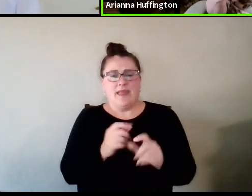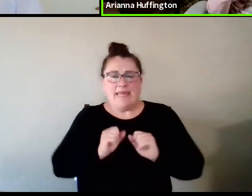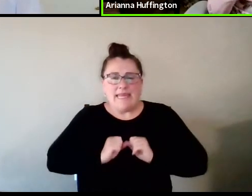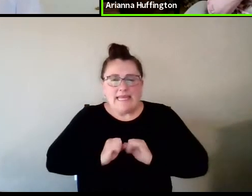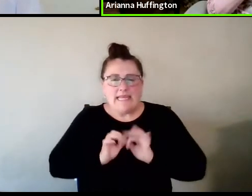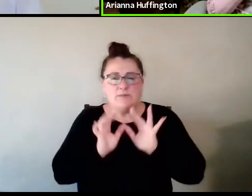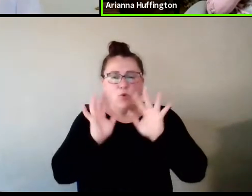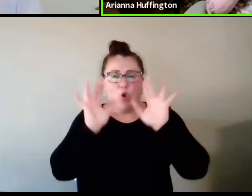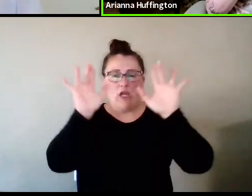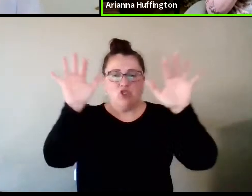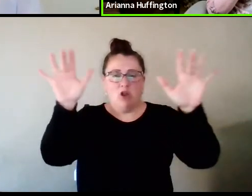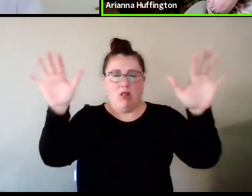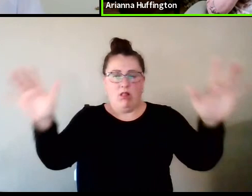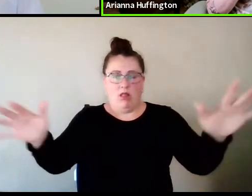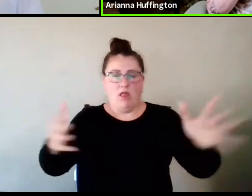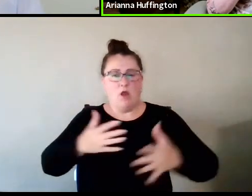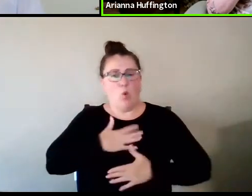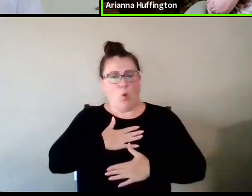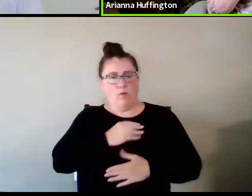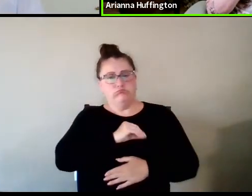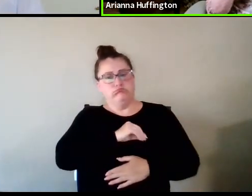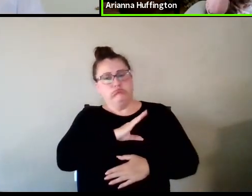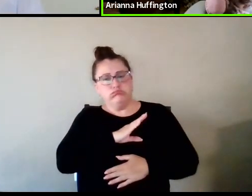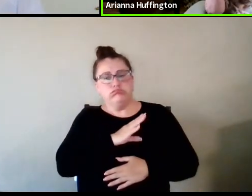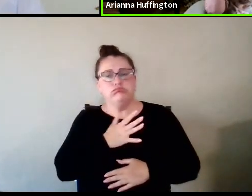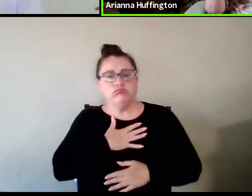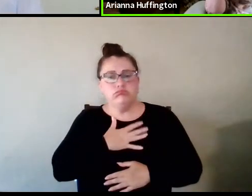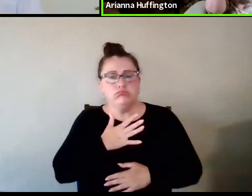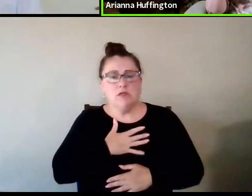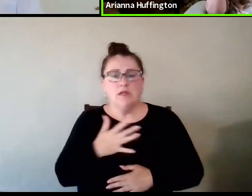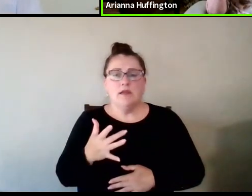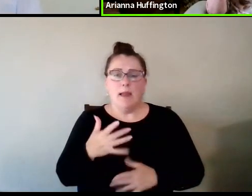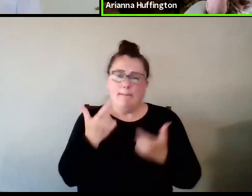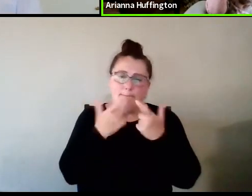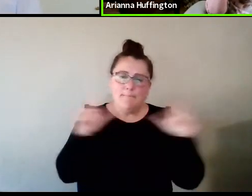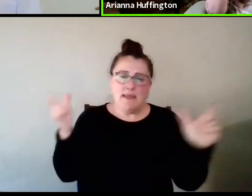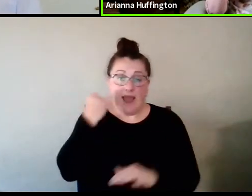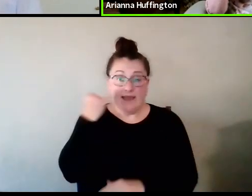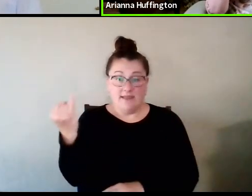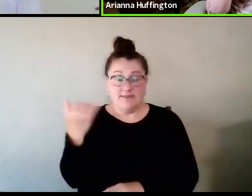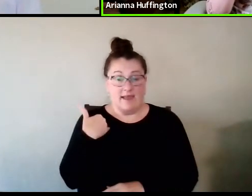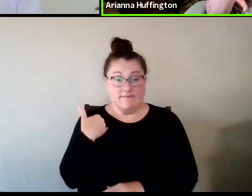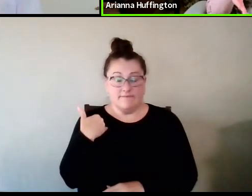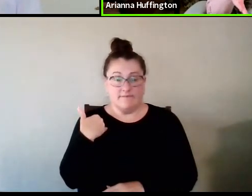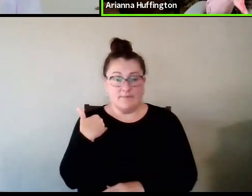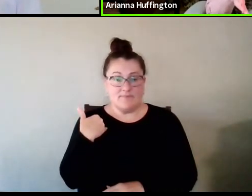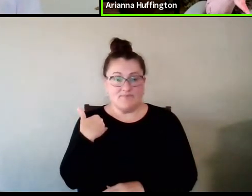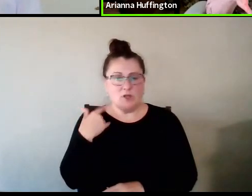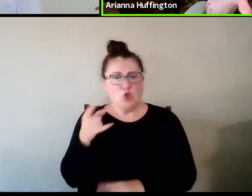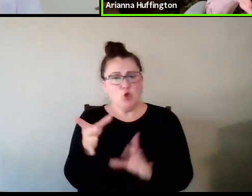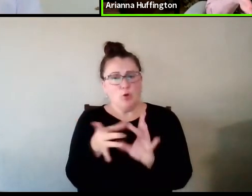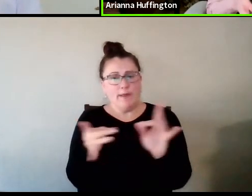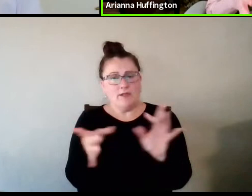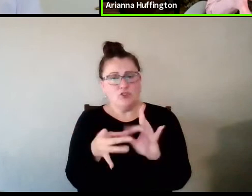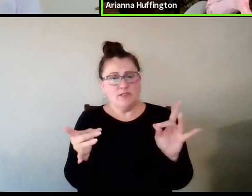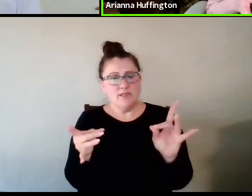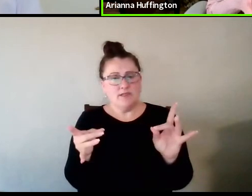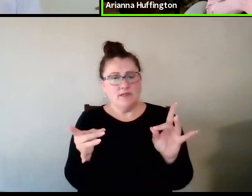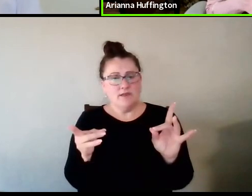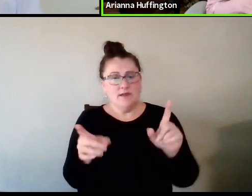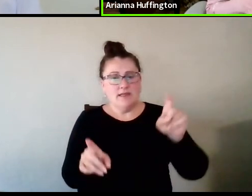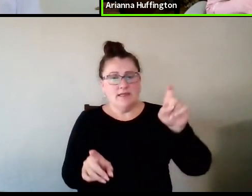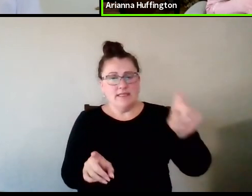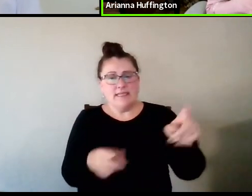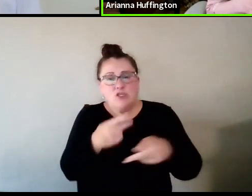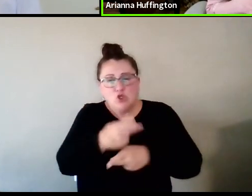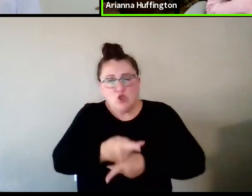aspirational and deal with some very, very big ideas. And you mentioned the need to